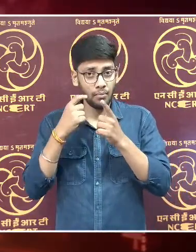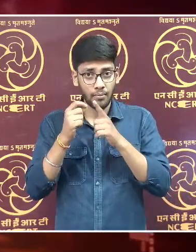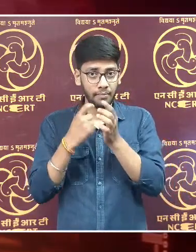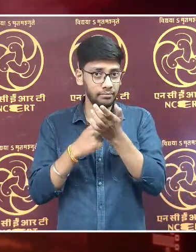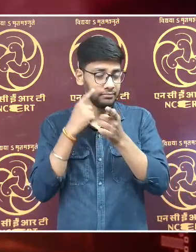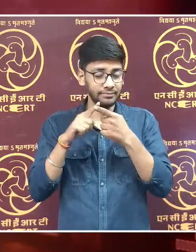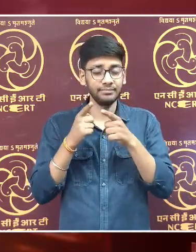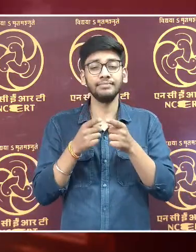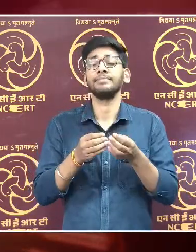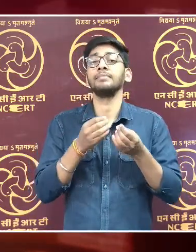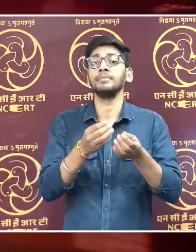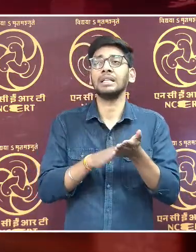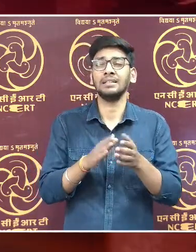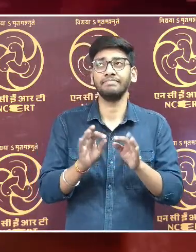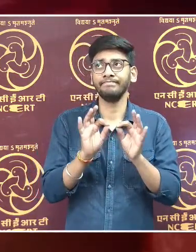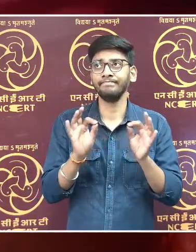and then